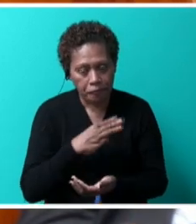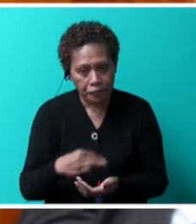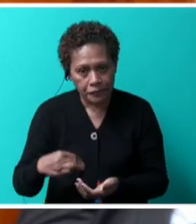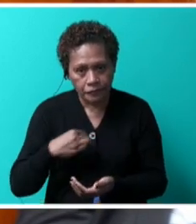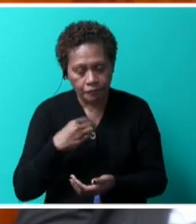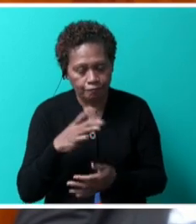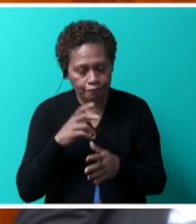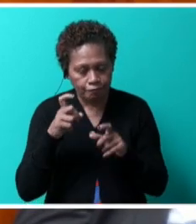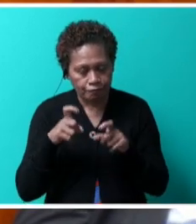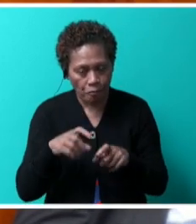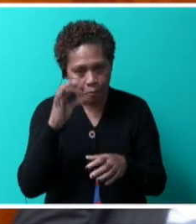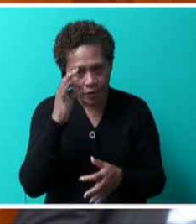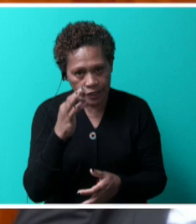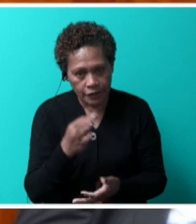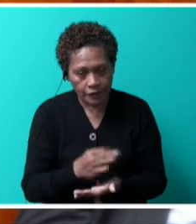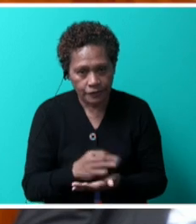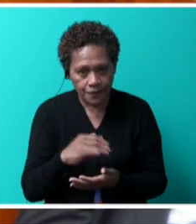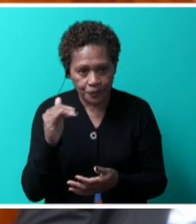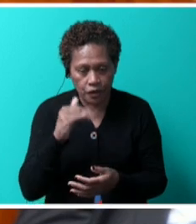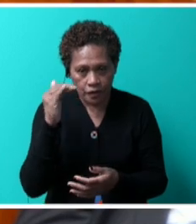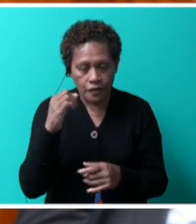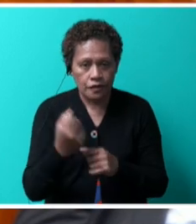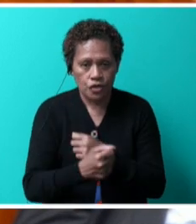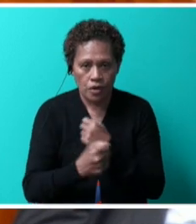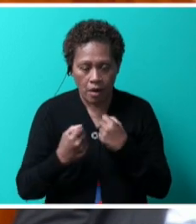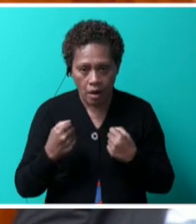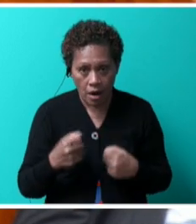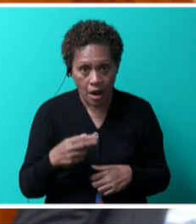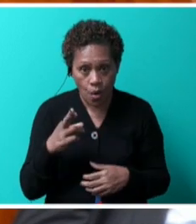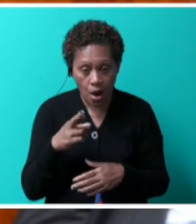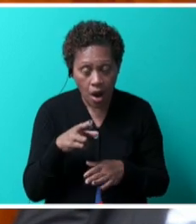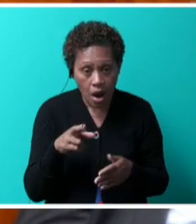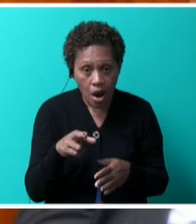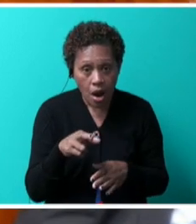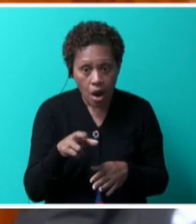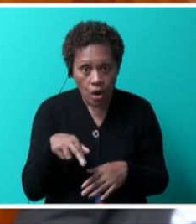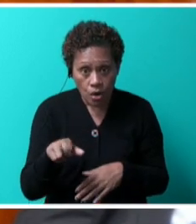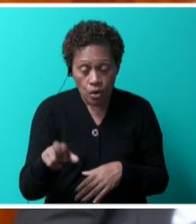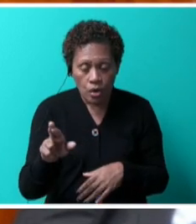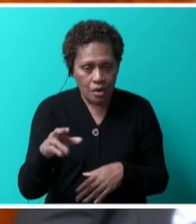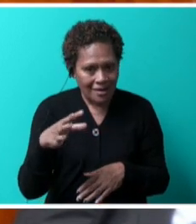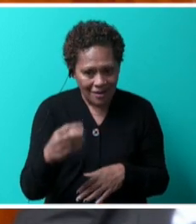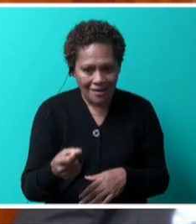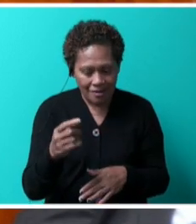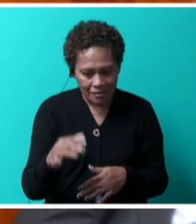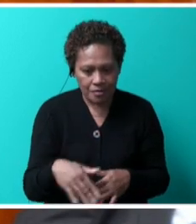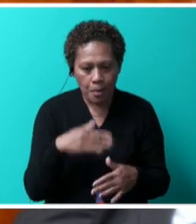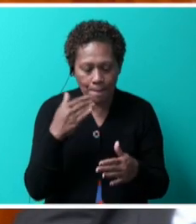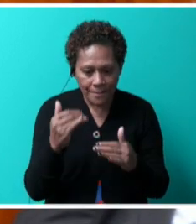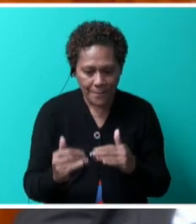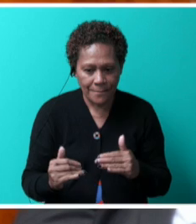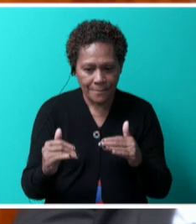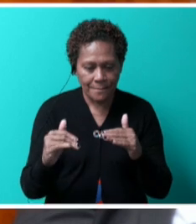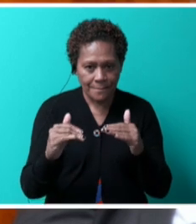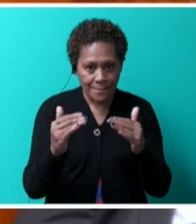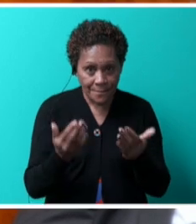firmly believes that the future of our rural agriculture economy lies in a balanced approach, one that